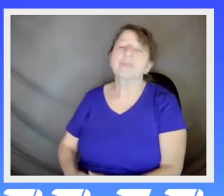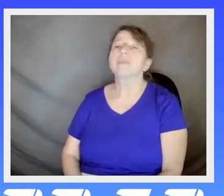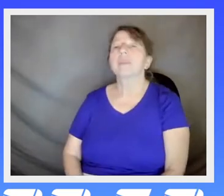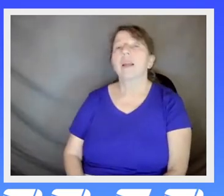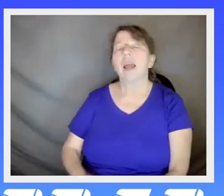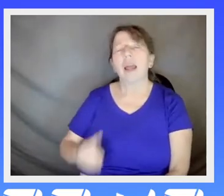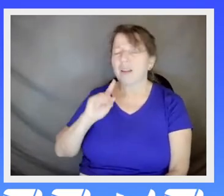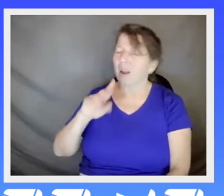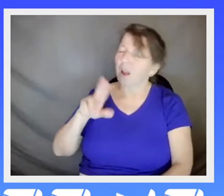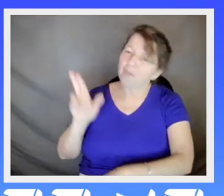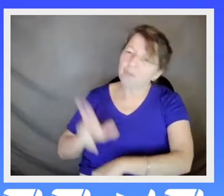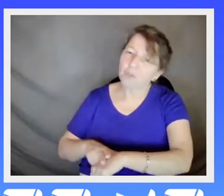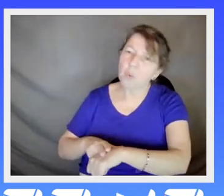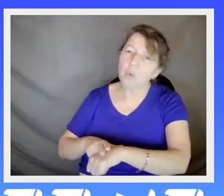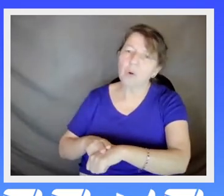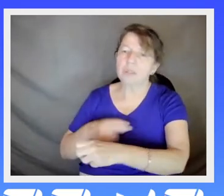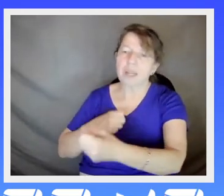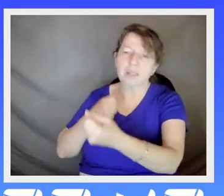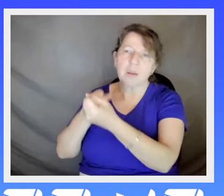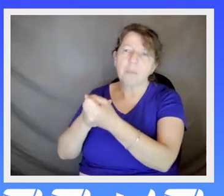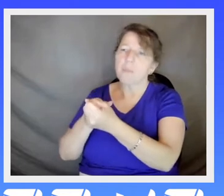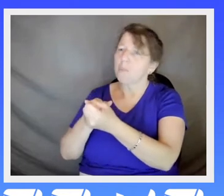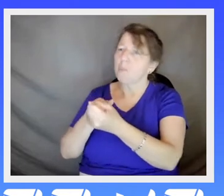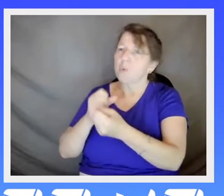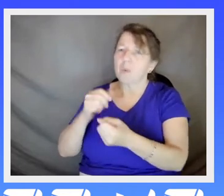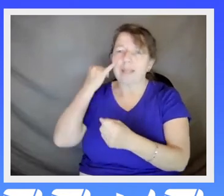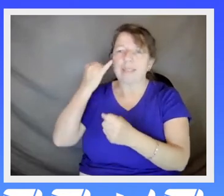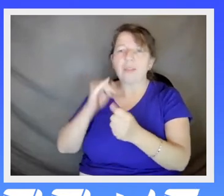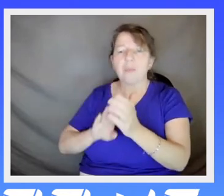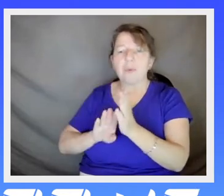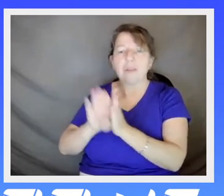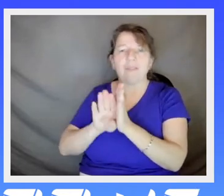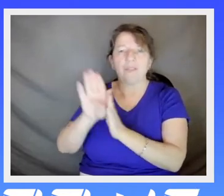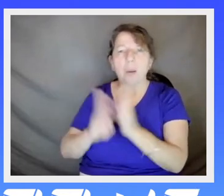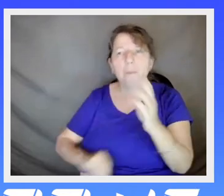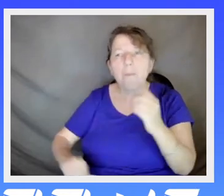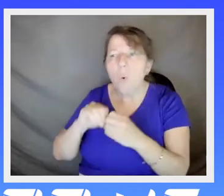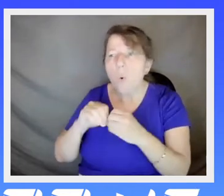that development is that we're asking more and identifying